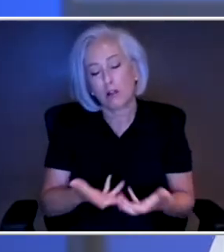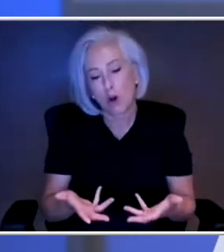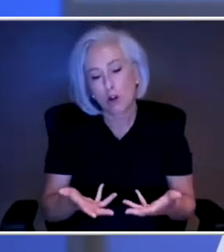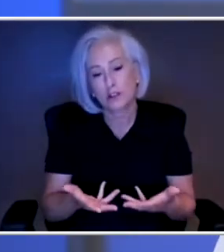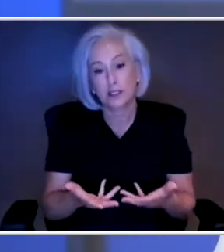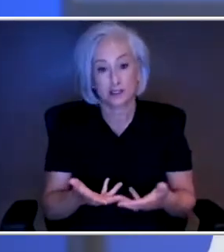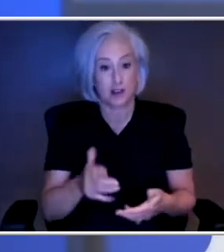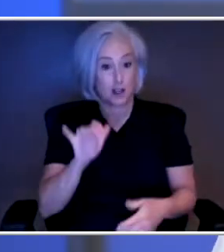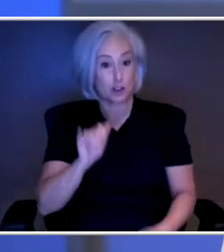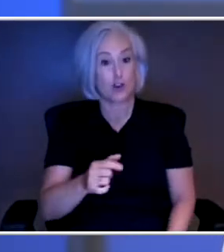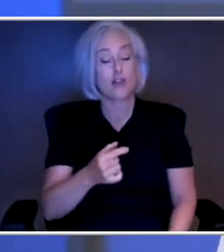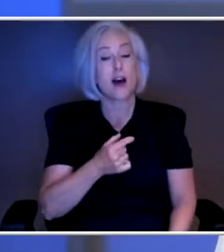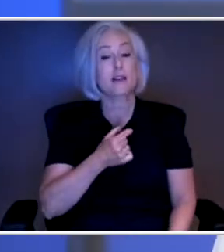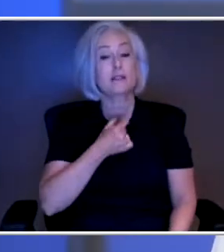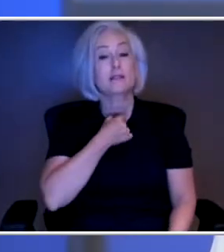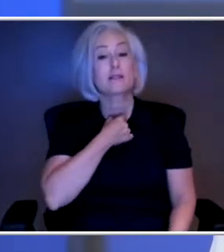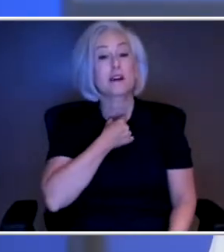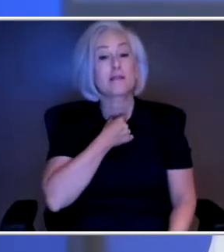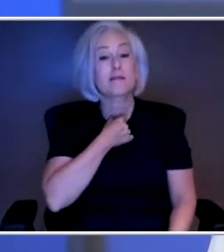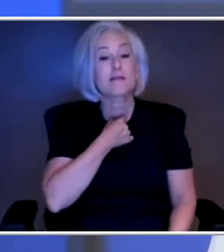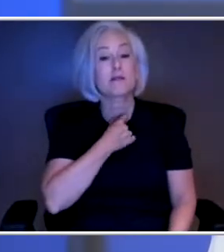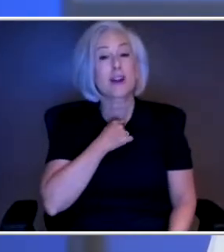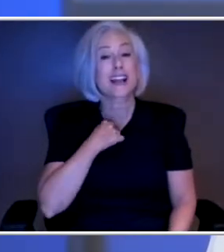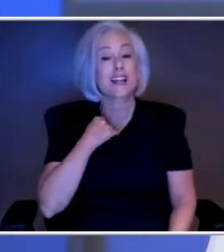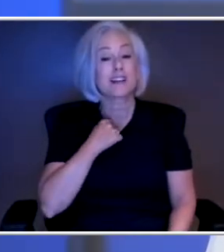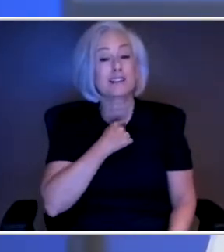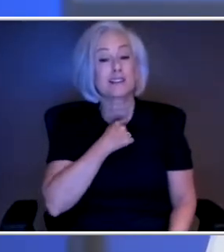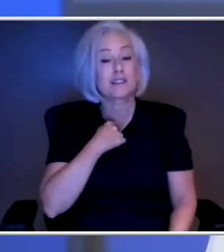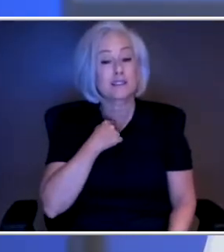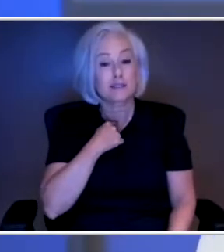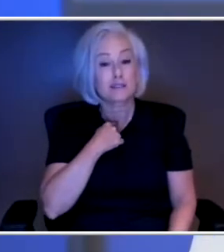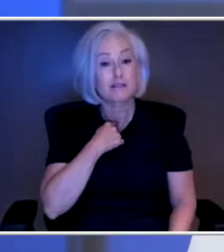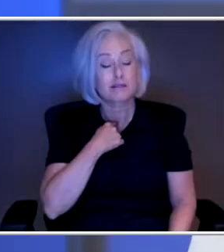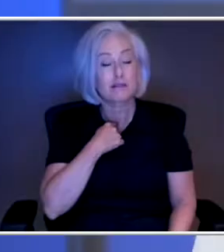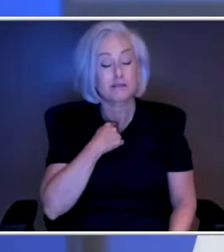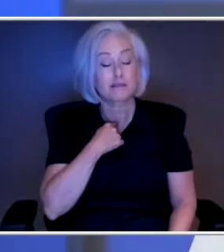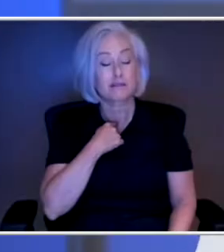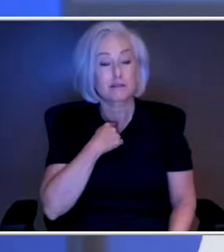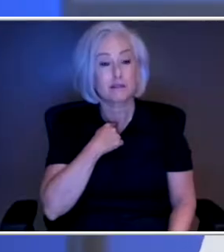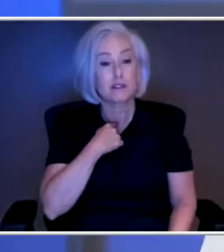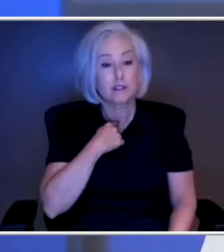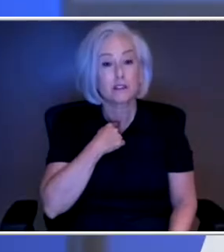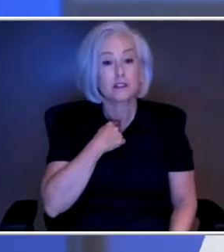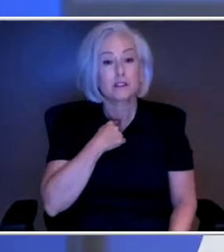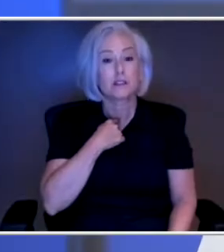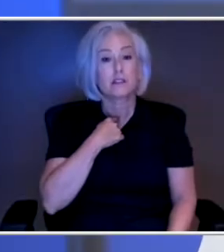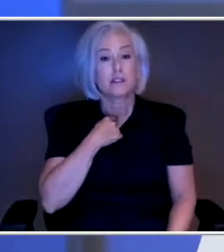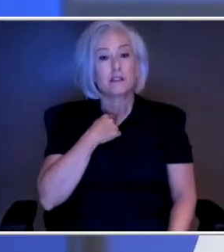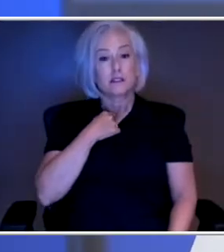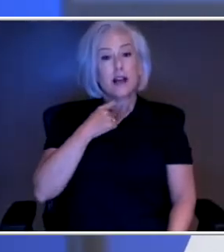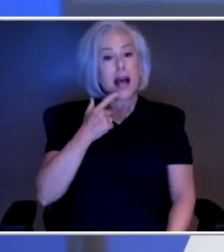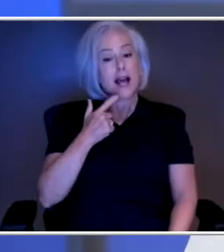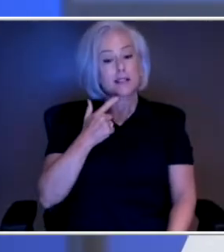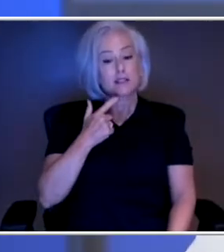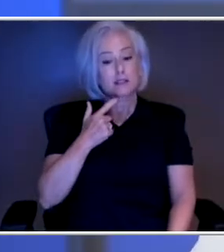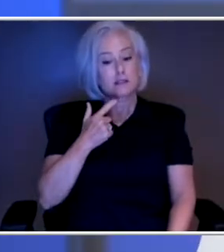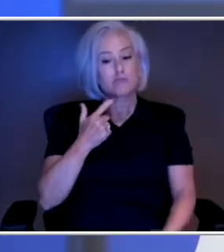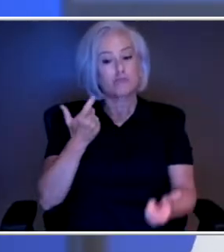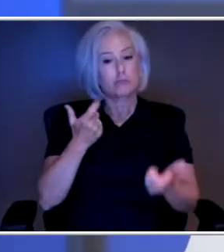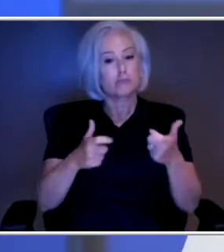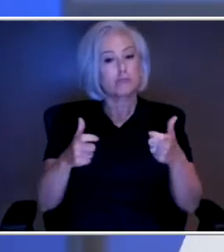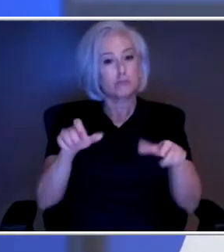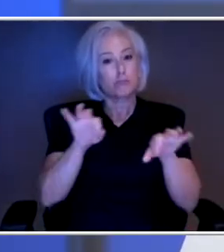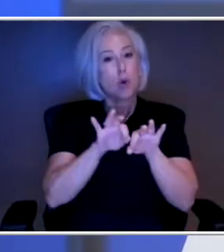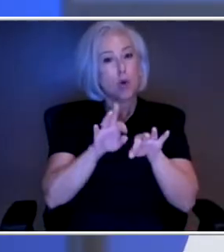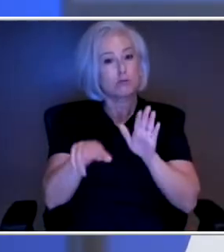the very front of your neck, below your Adam's apple, that has a lot of understated roles. But people really start to notice